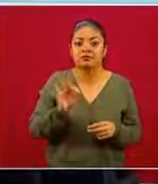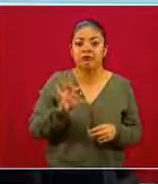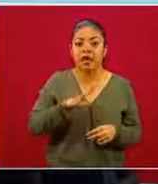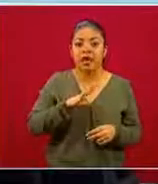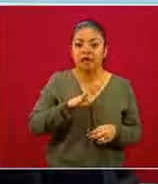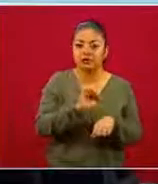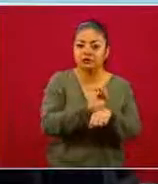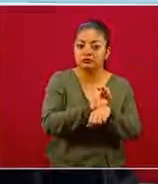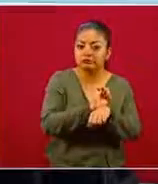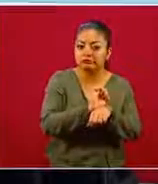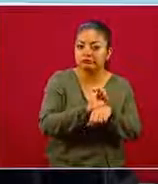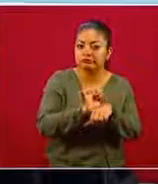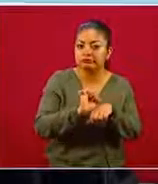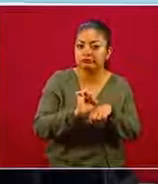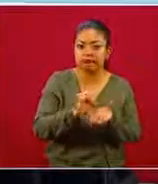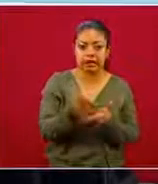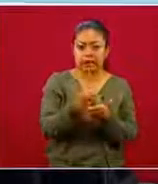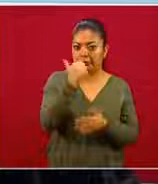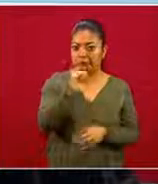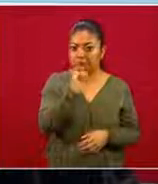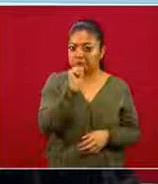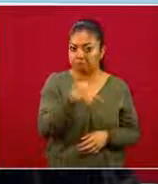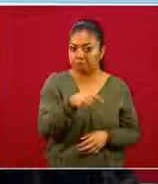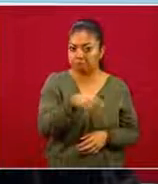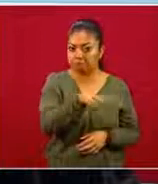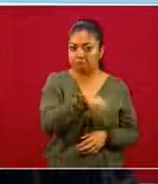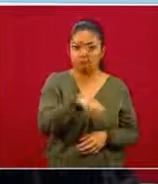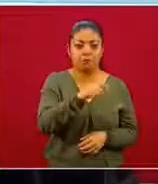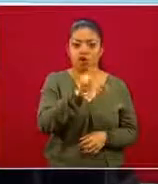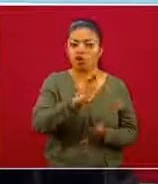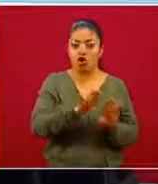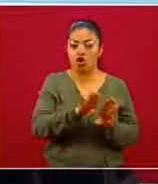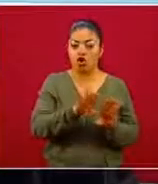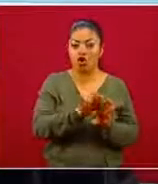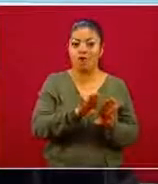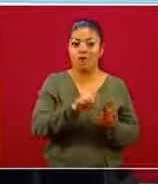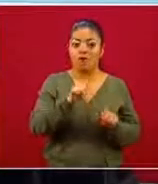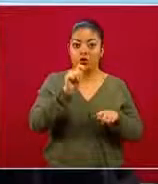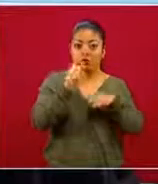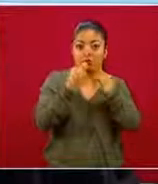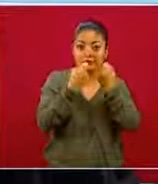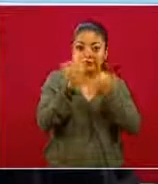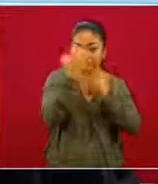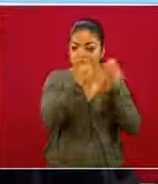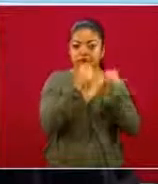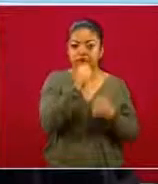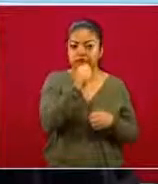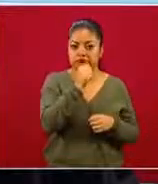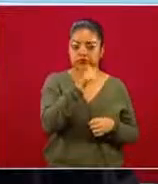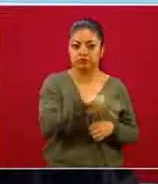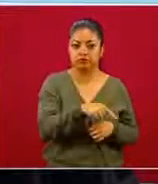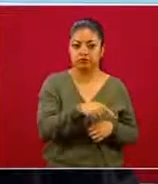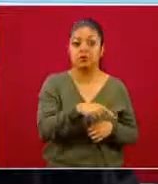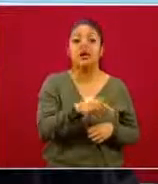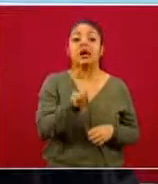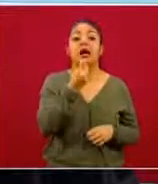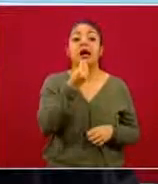have to be recorded in terms of people who do not have the serious critical version of COVID.